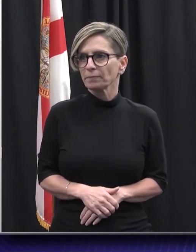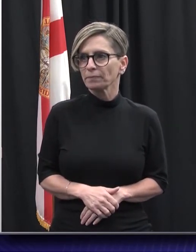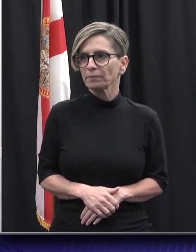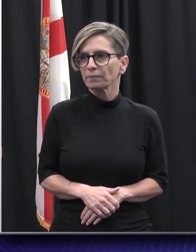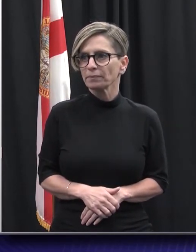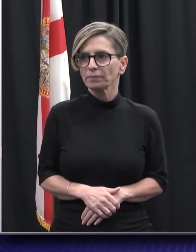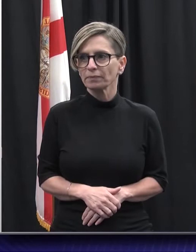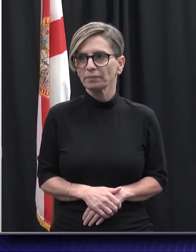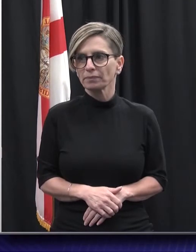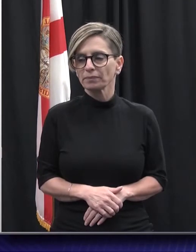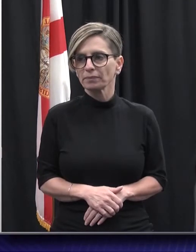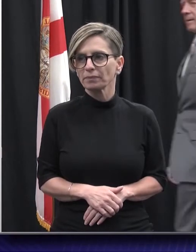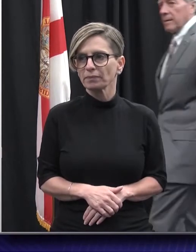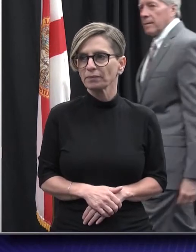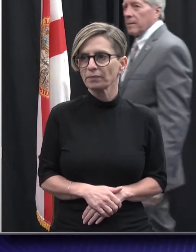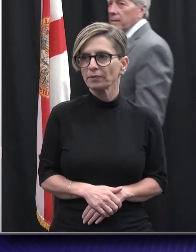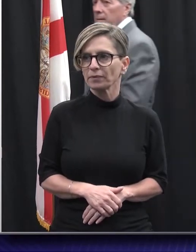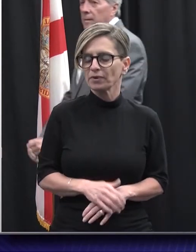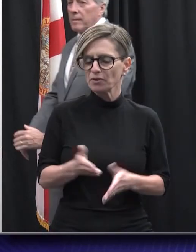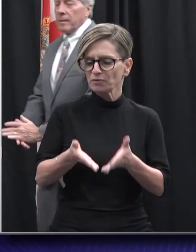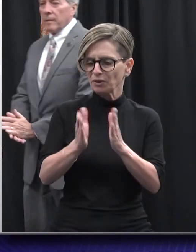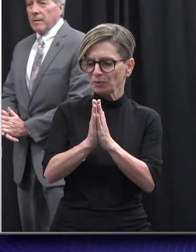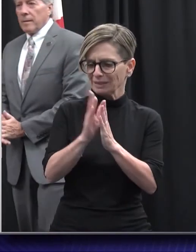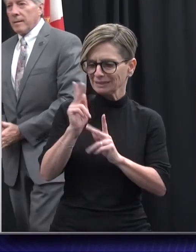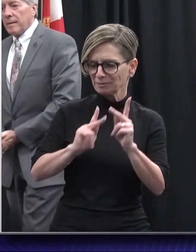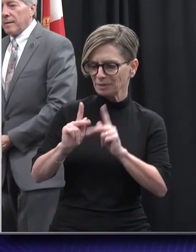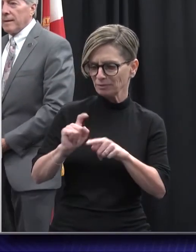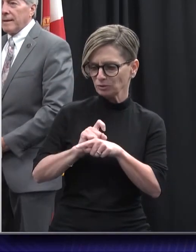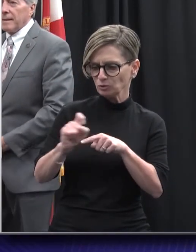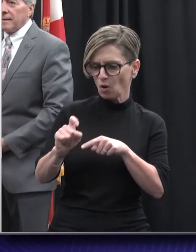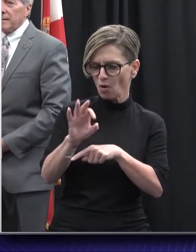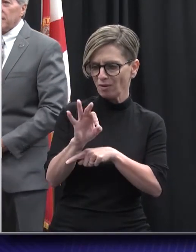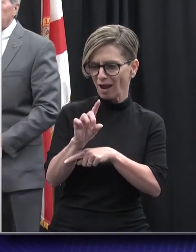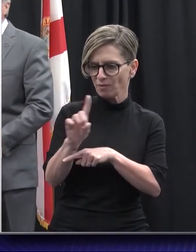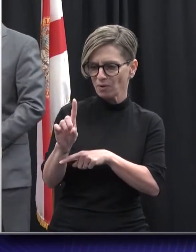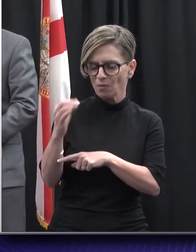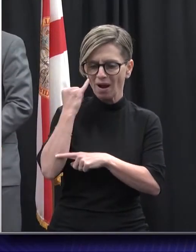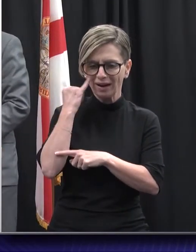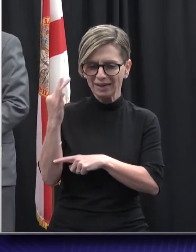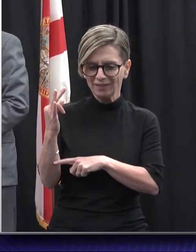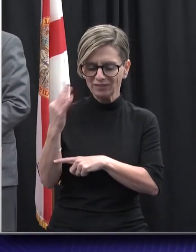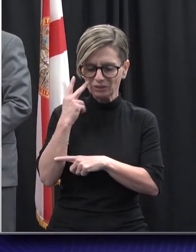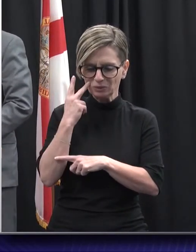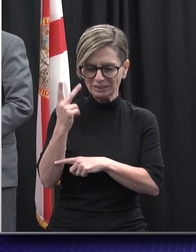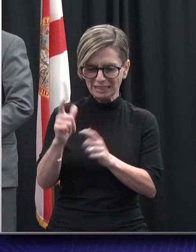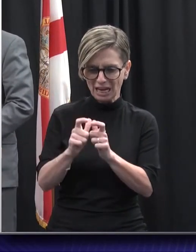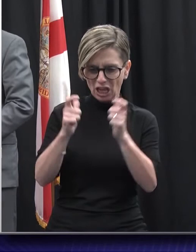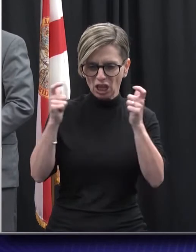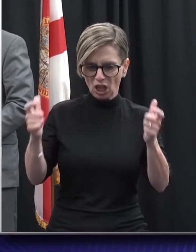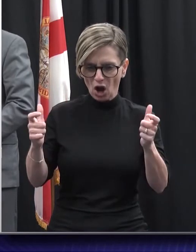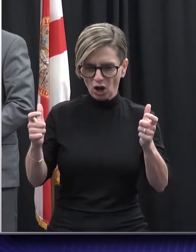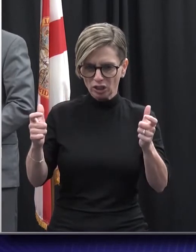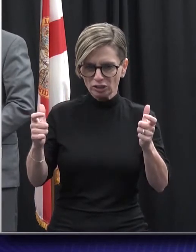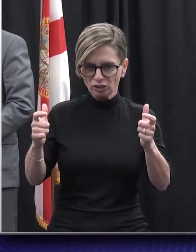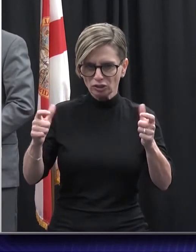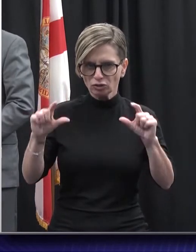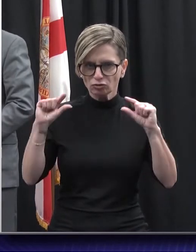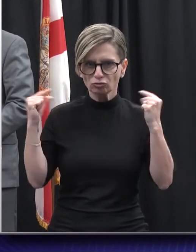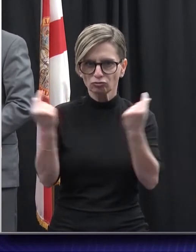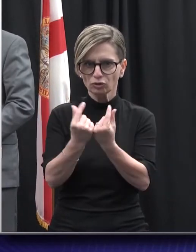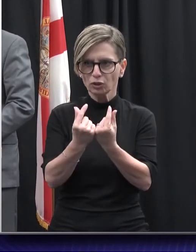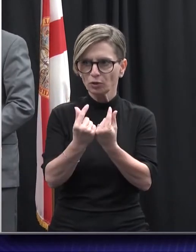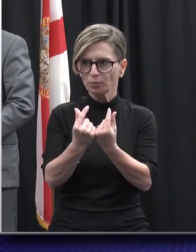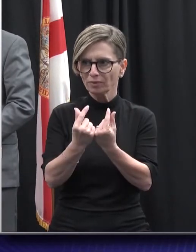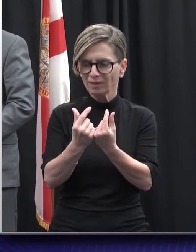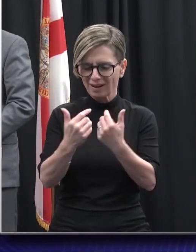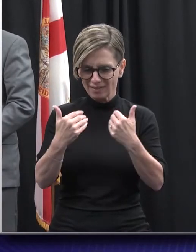Just, regarding requesting people to call 911 if they see large gatherings, look, I don't know if you've had communication with the police